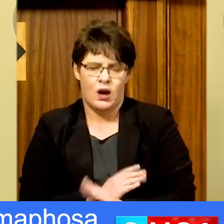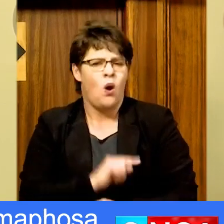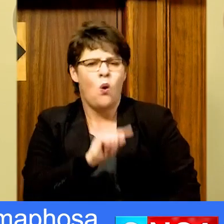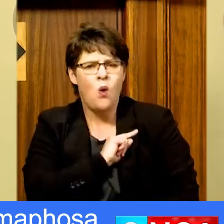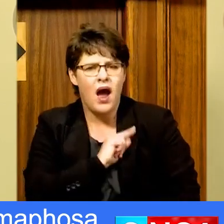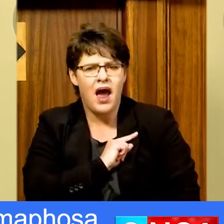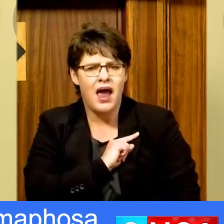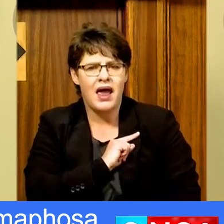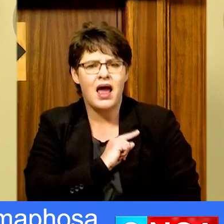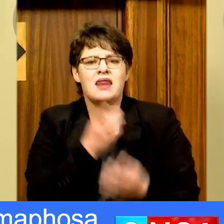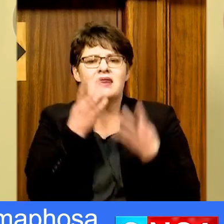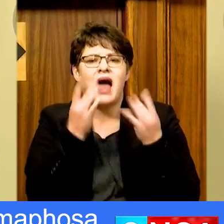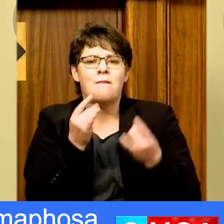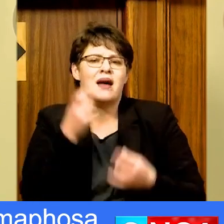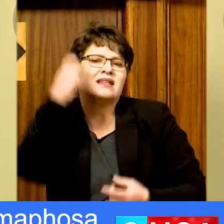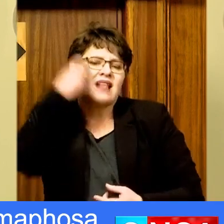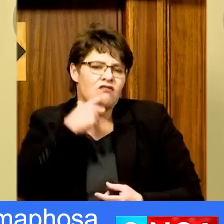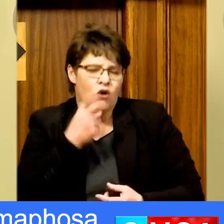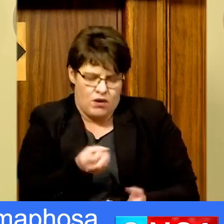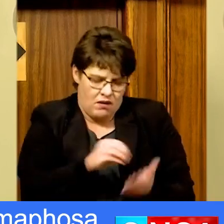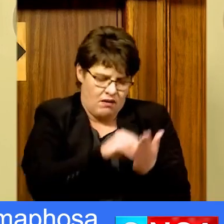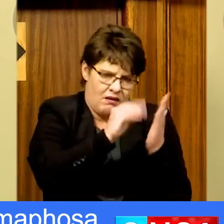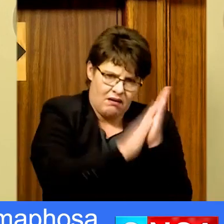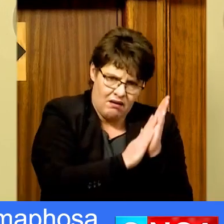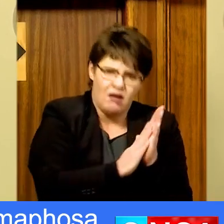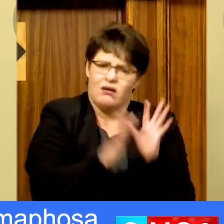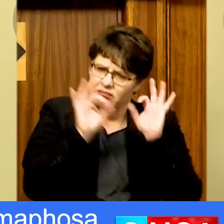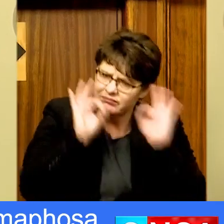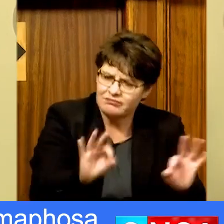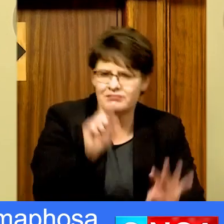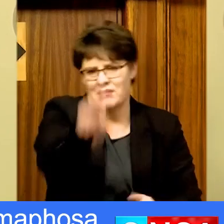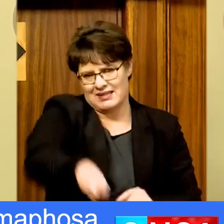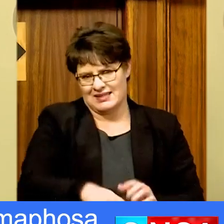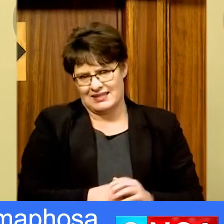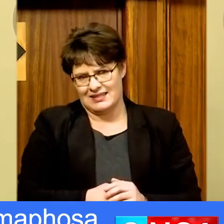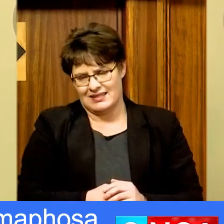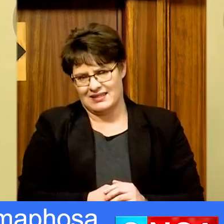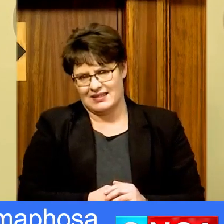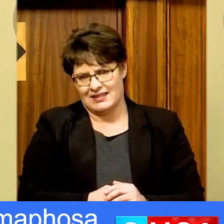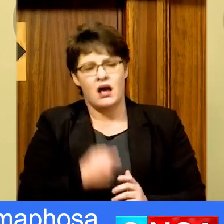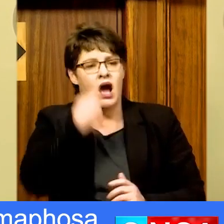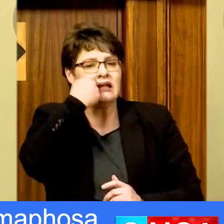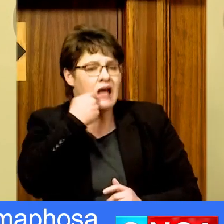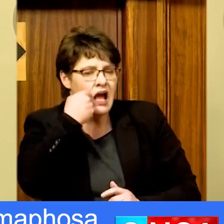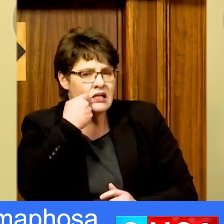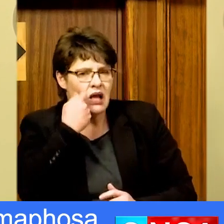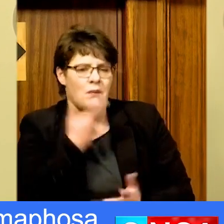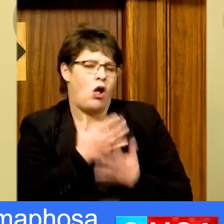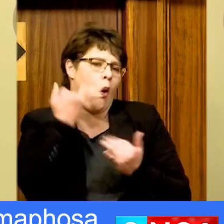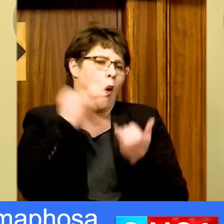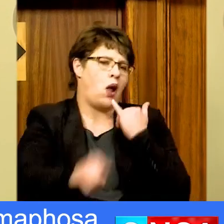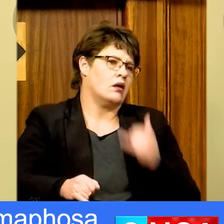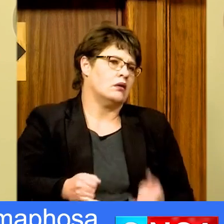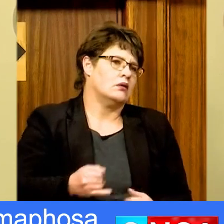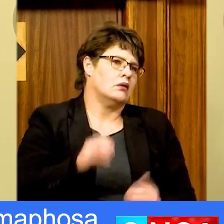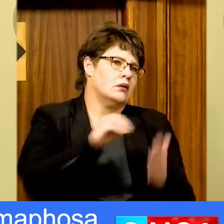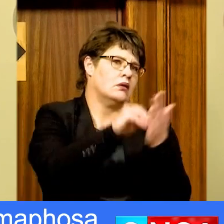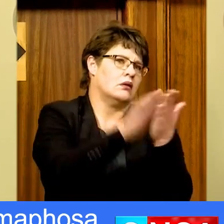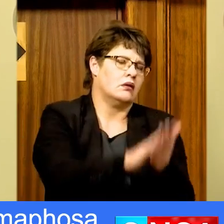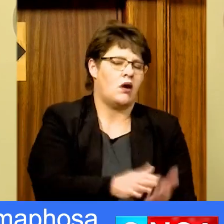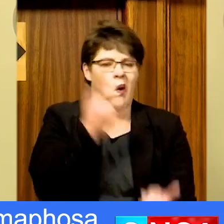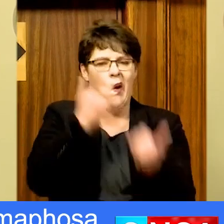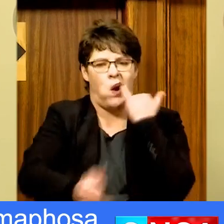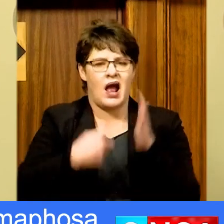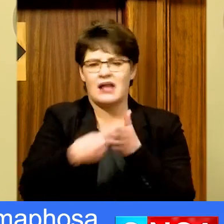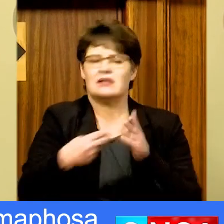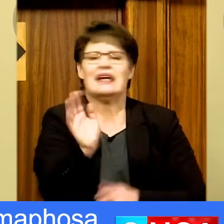correct cell phone number and the personal details when you test for coronavirus, you can make the